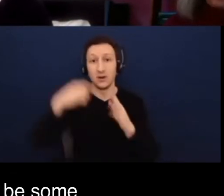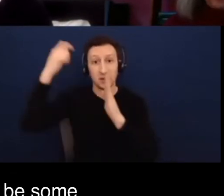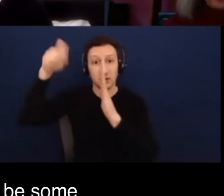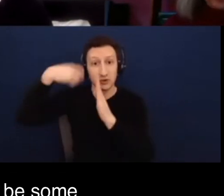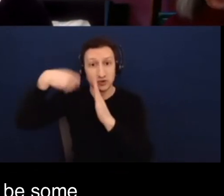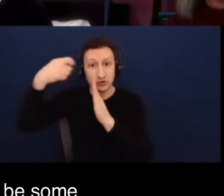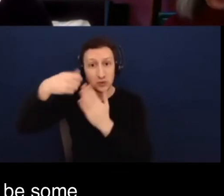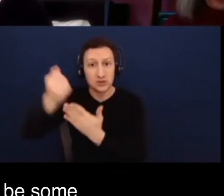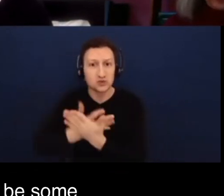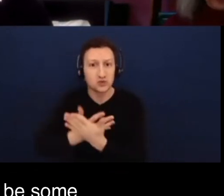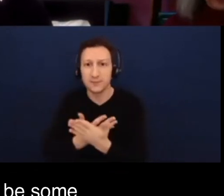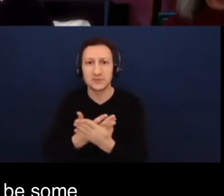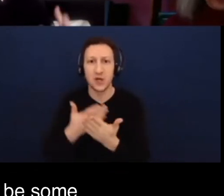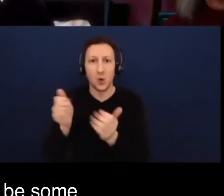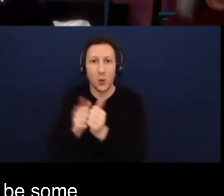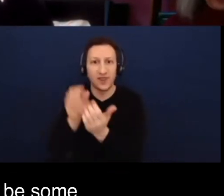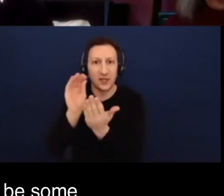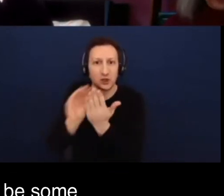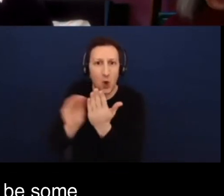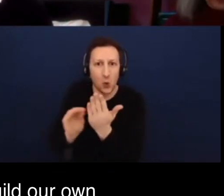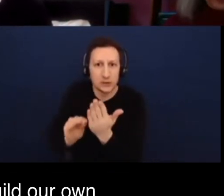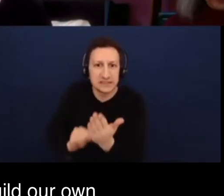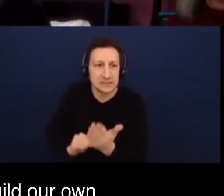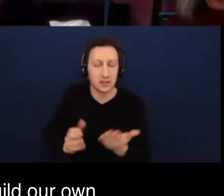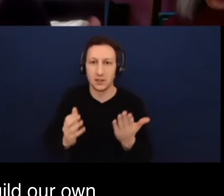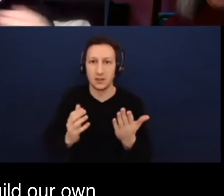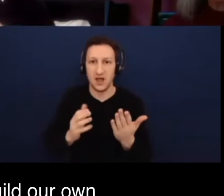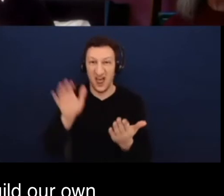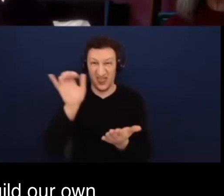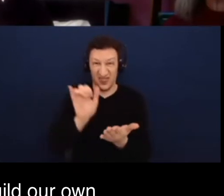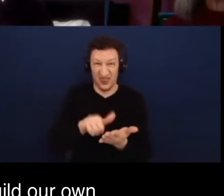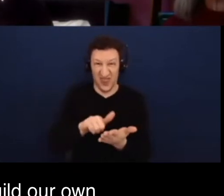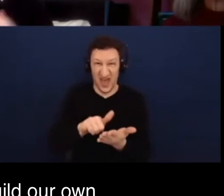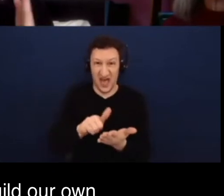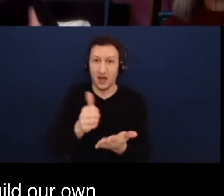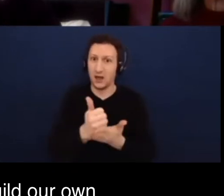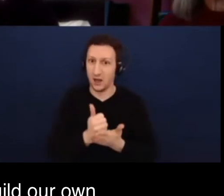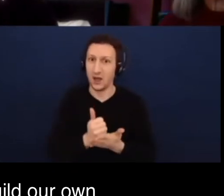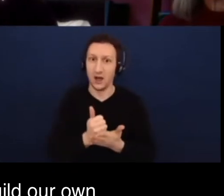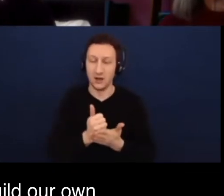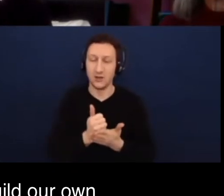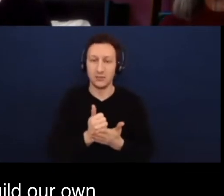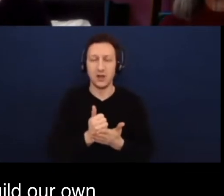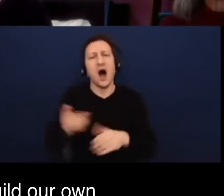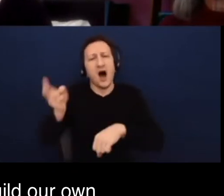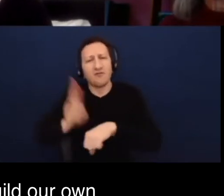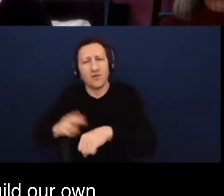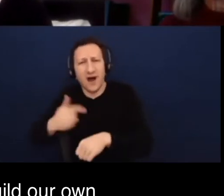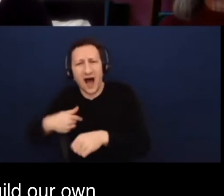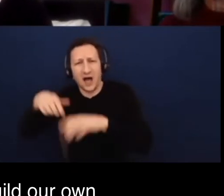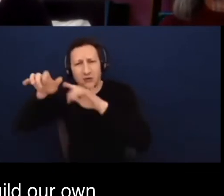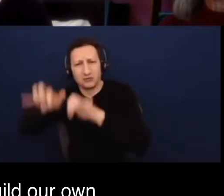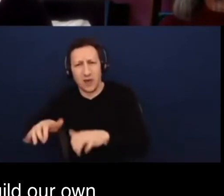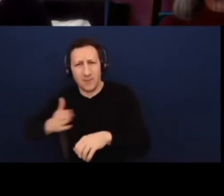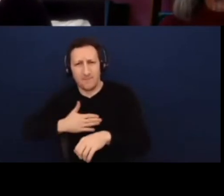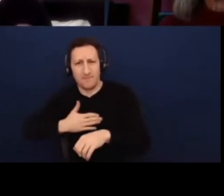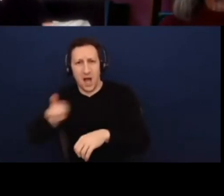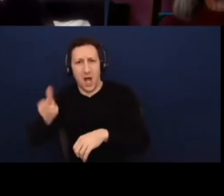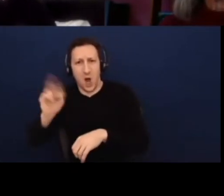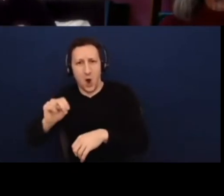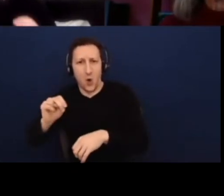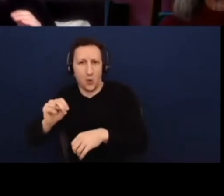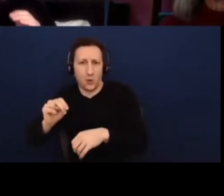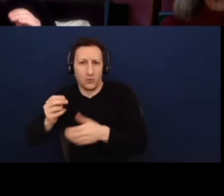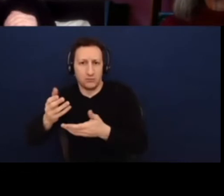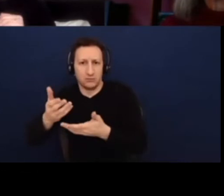be some kind of glossary set up. We build our own versions of that for each project, just to make